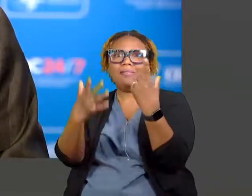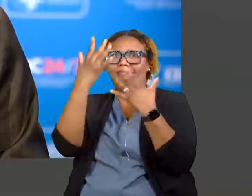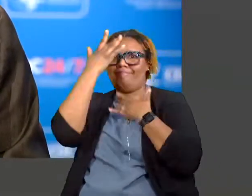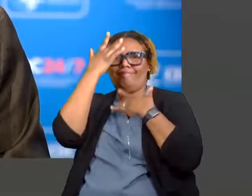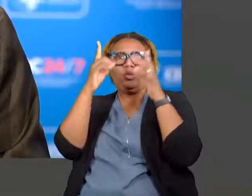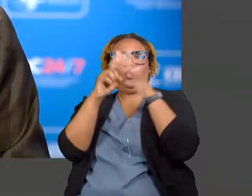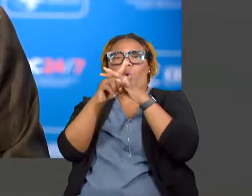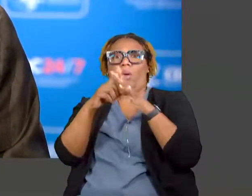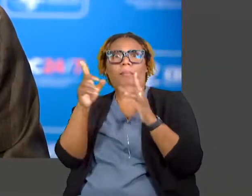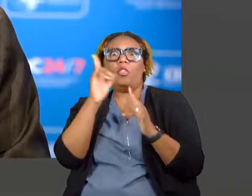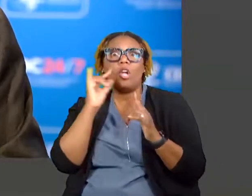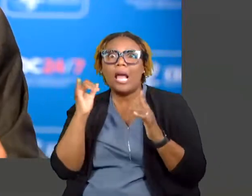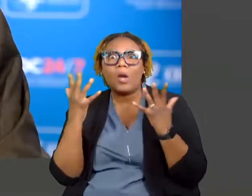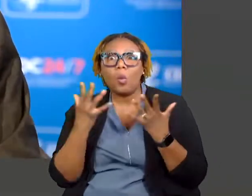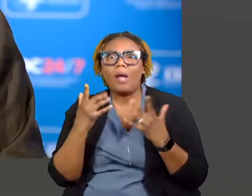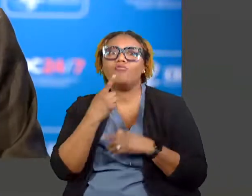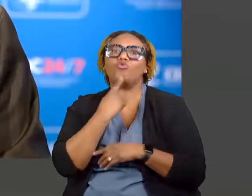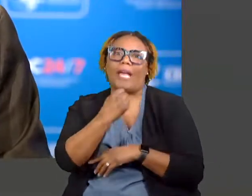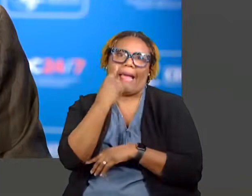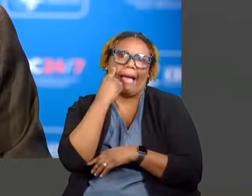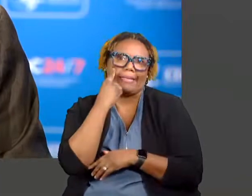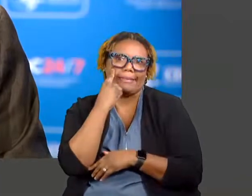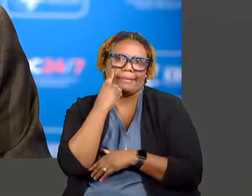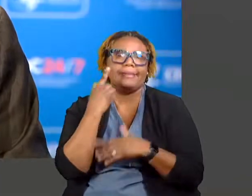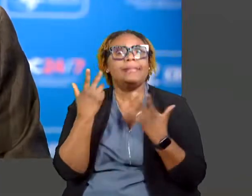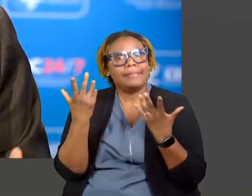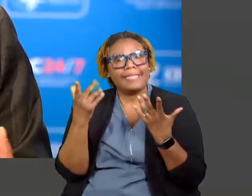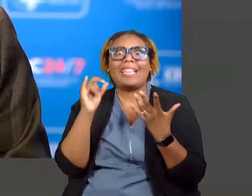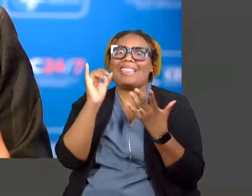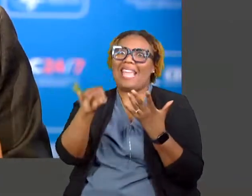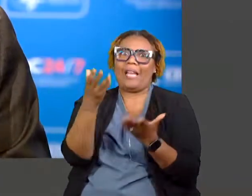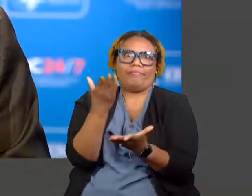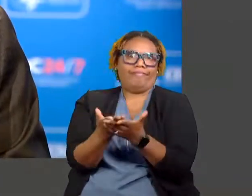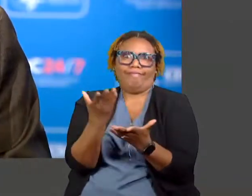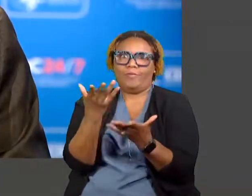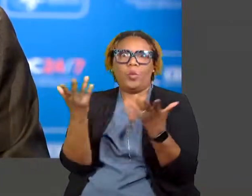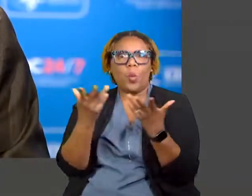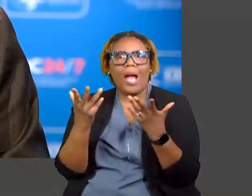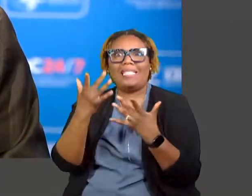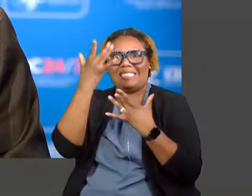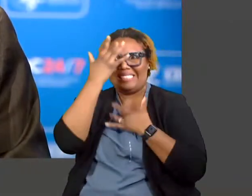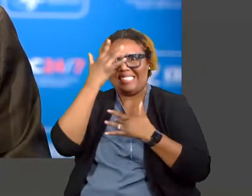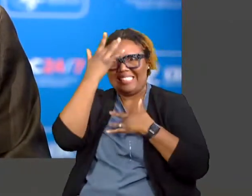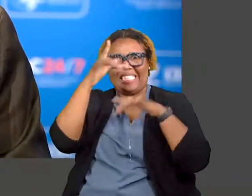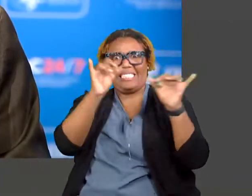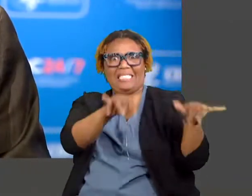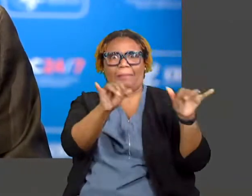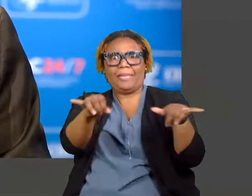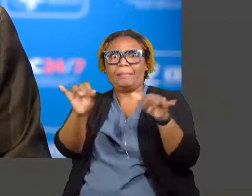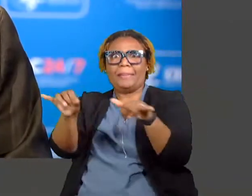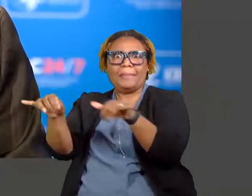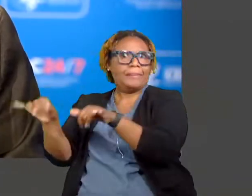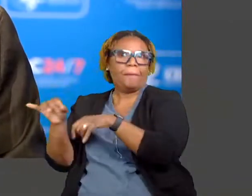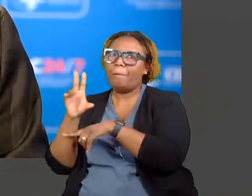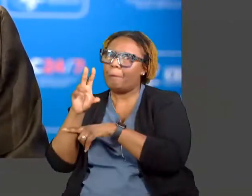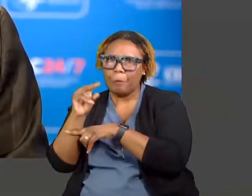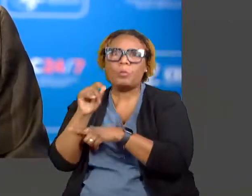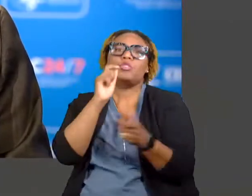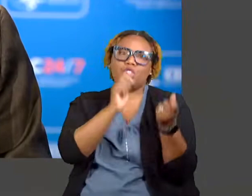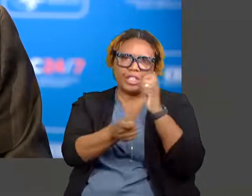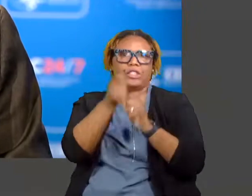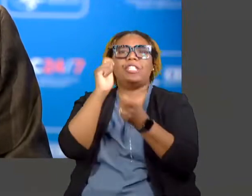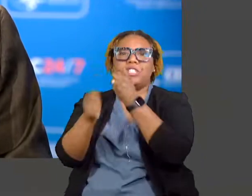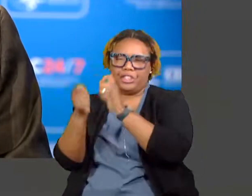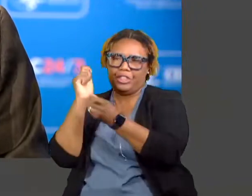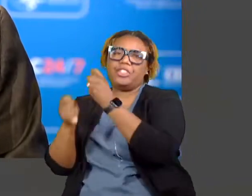it's a reminder that viruses are constantly changing, and thus we in public health have to constantly be on the lookout